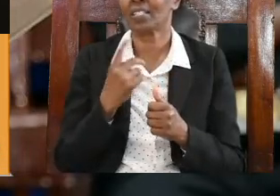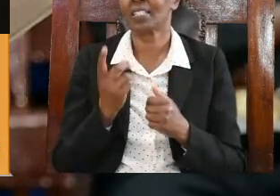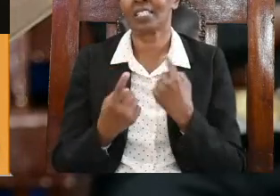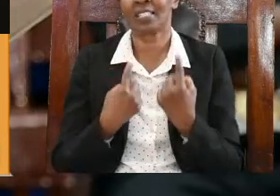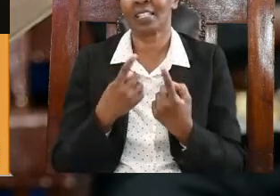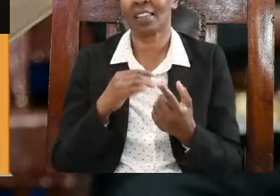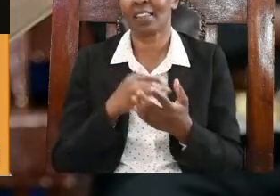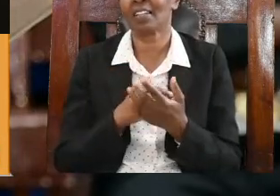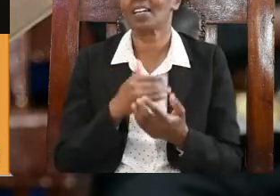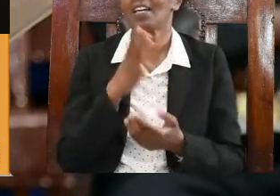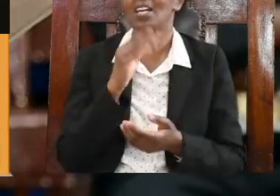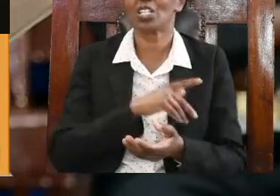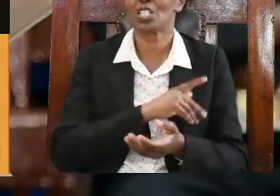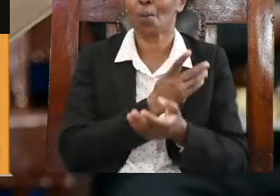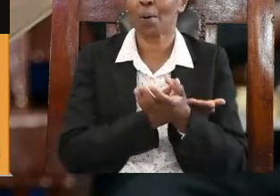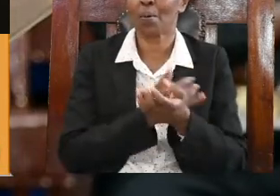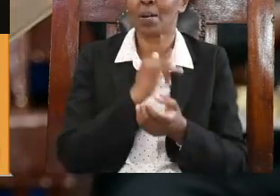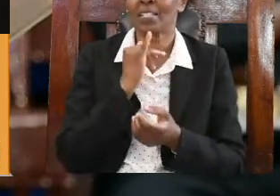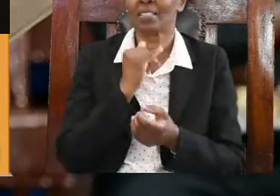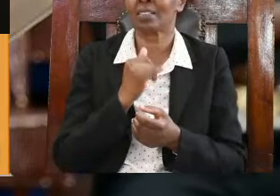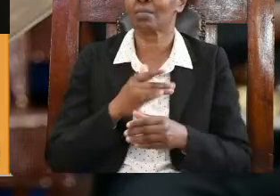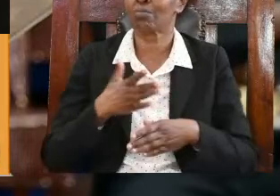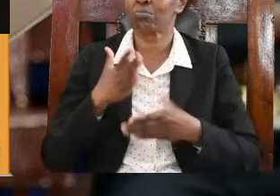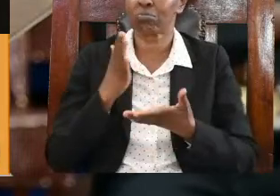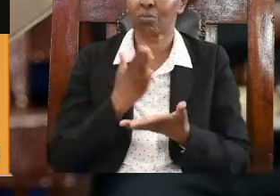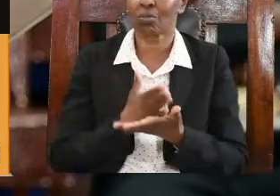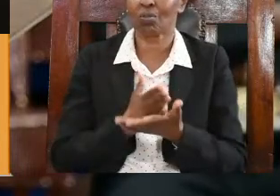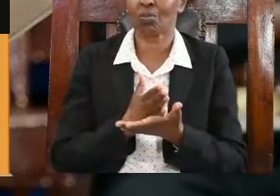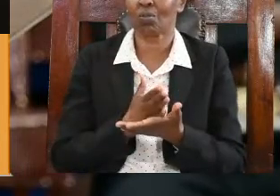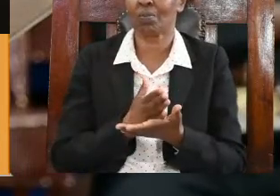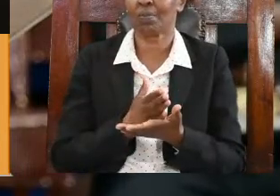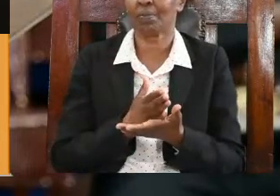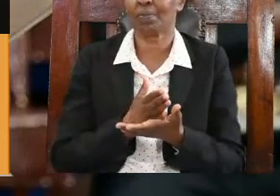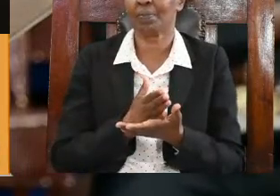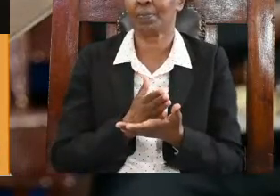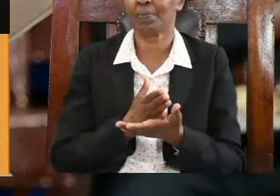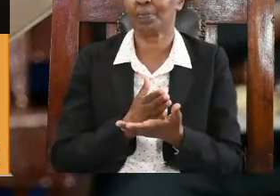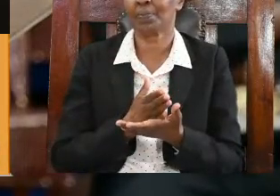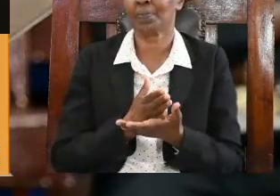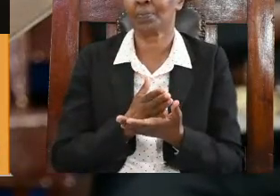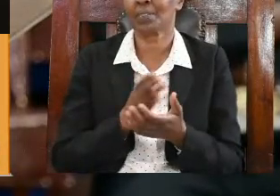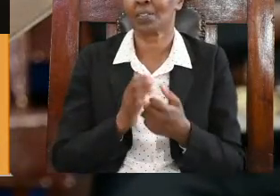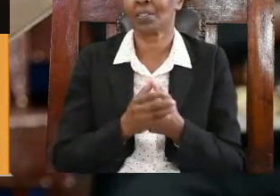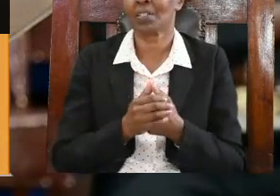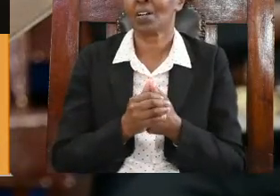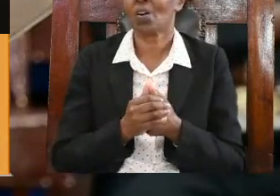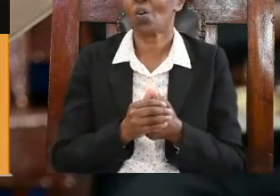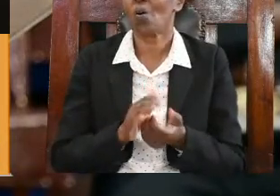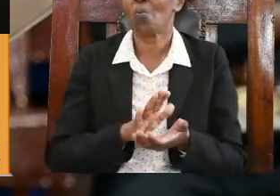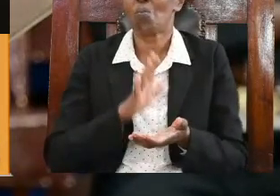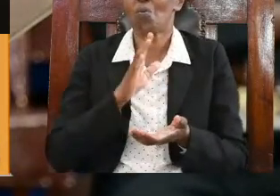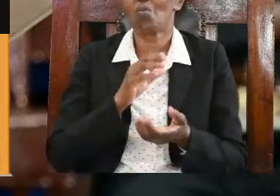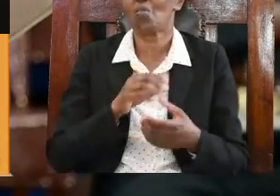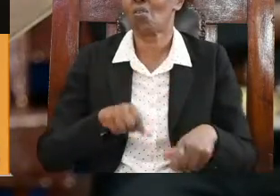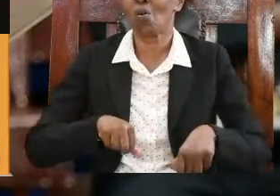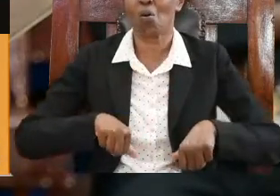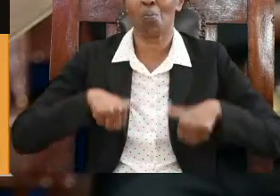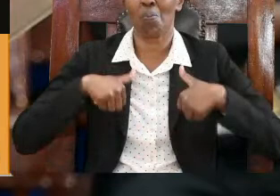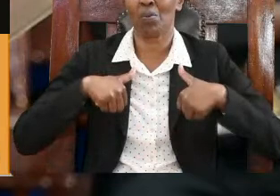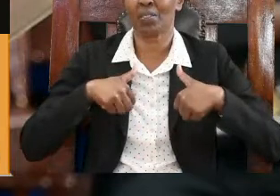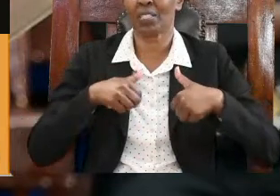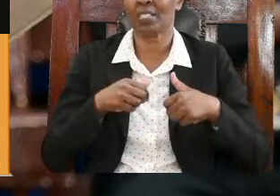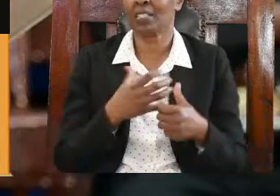is perfect in my choices. Or he's not saying I will be more gladly boast in my